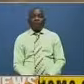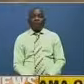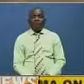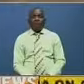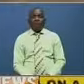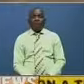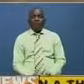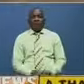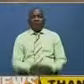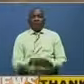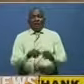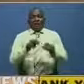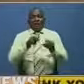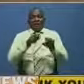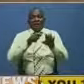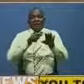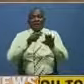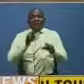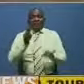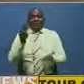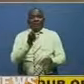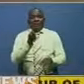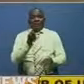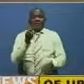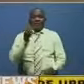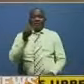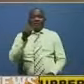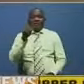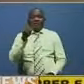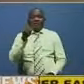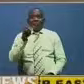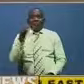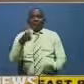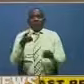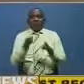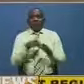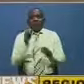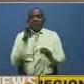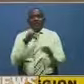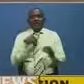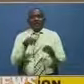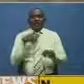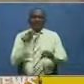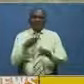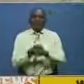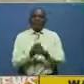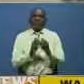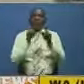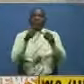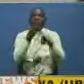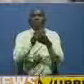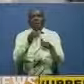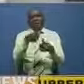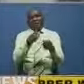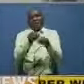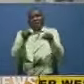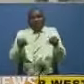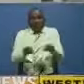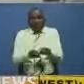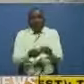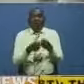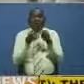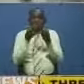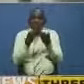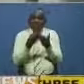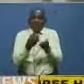The regional NADMO director said though the organization is having difficulty in reaching some of the affected areas,